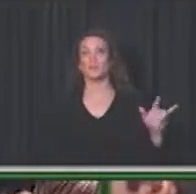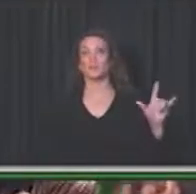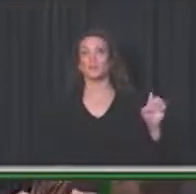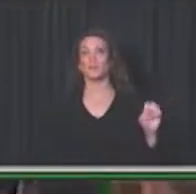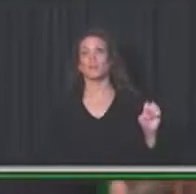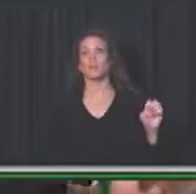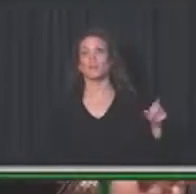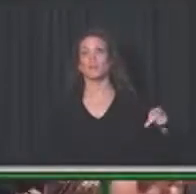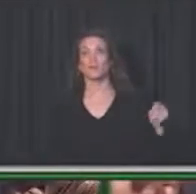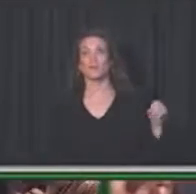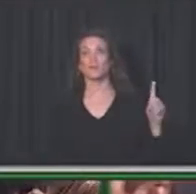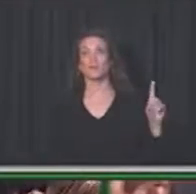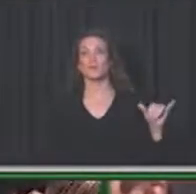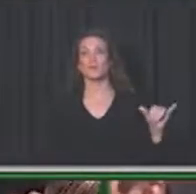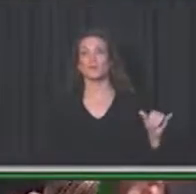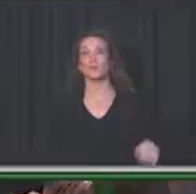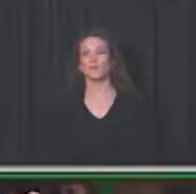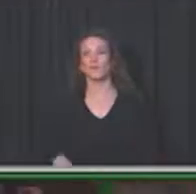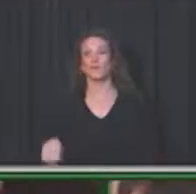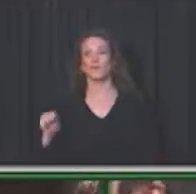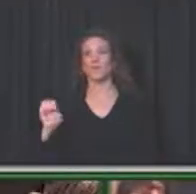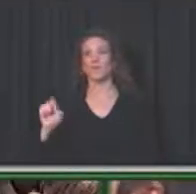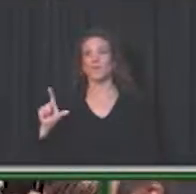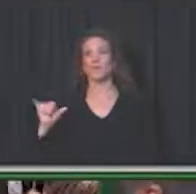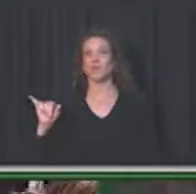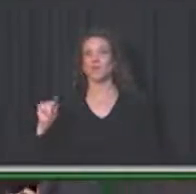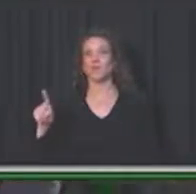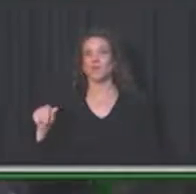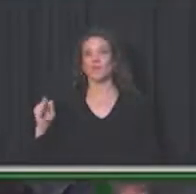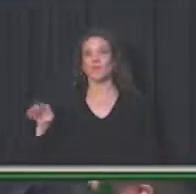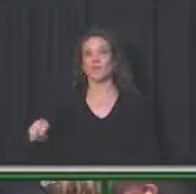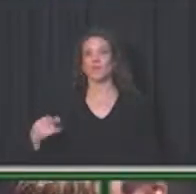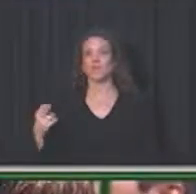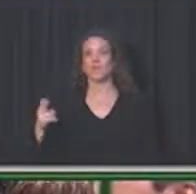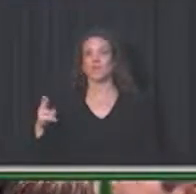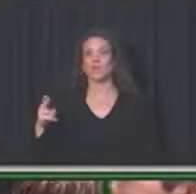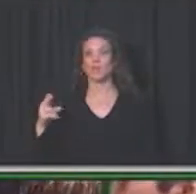James Cody. Elizabeth Varley.